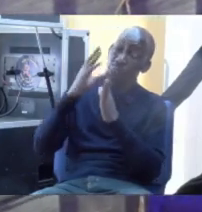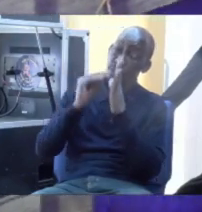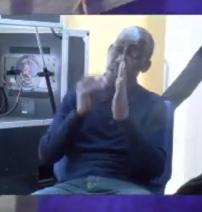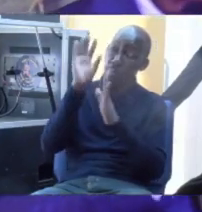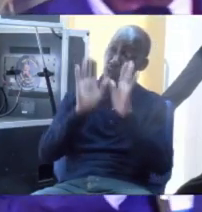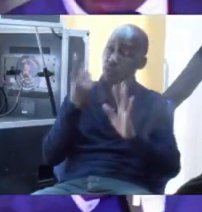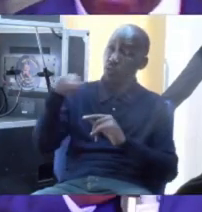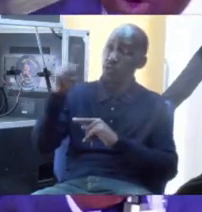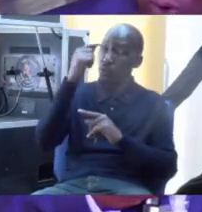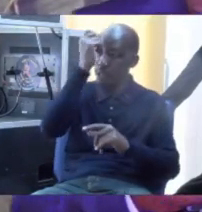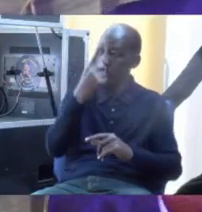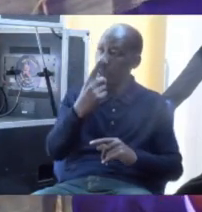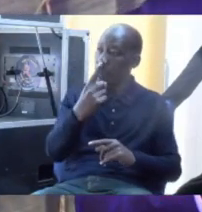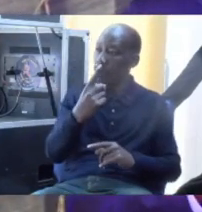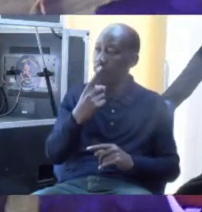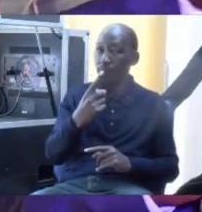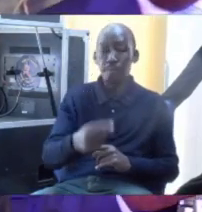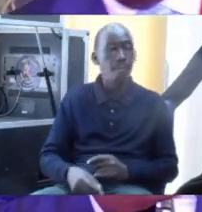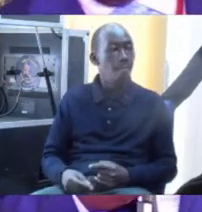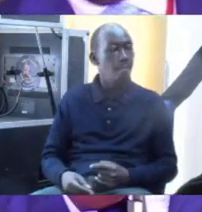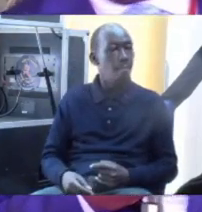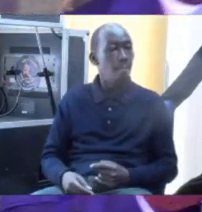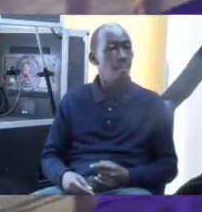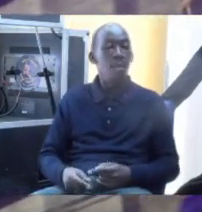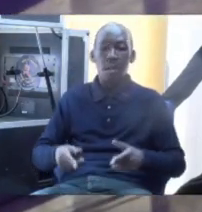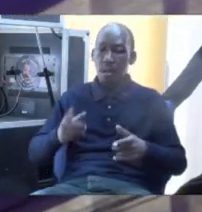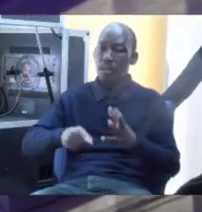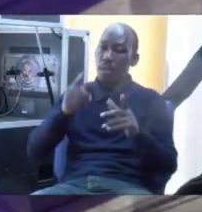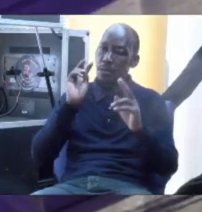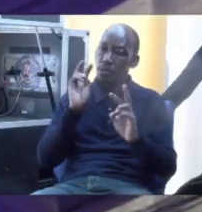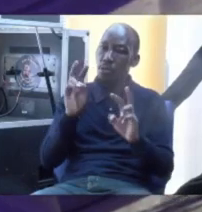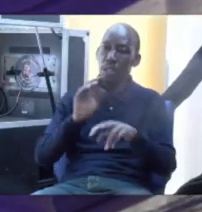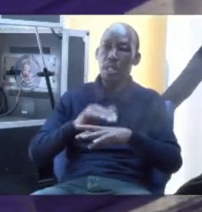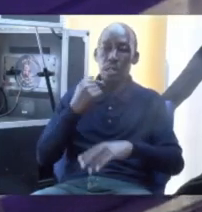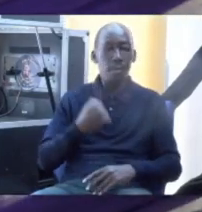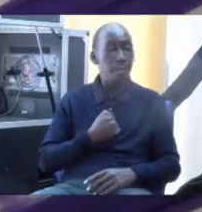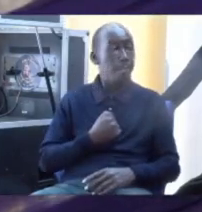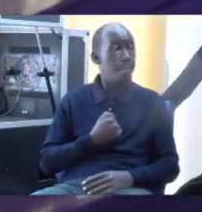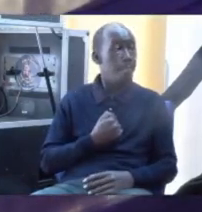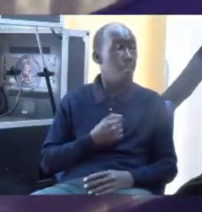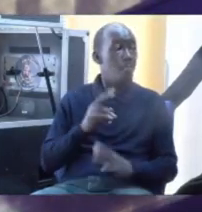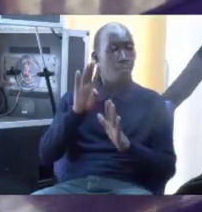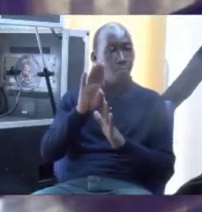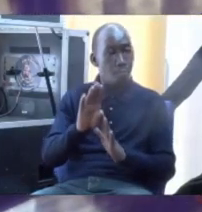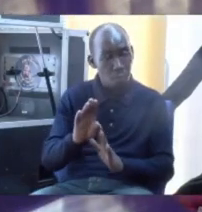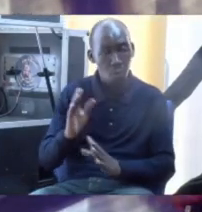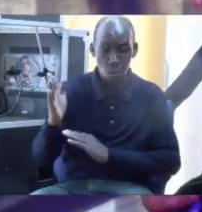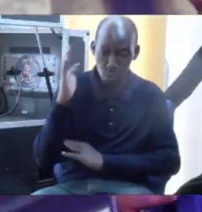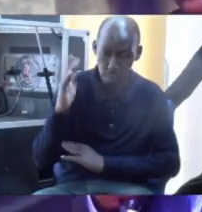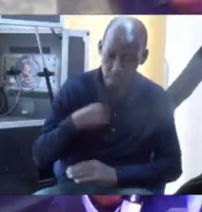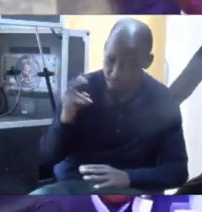you to understand. Ni vyema uweze kuelewa. I learned this from Watchman Nee. Nilijifunza kutoka kwa Watchman Nee.